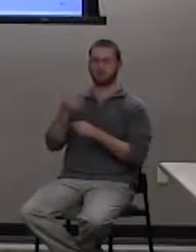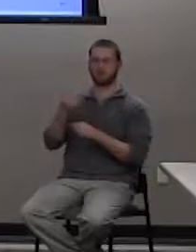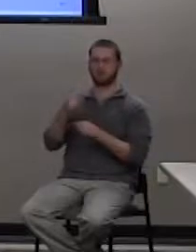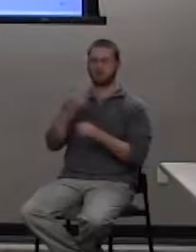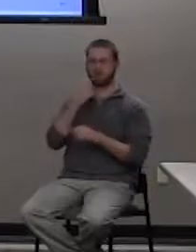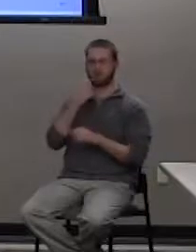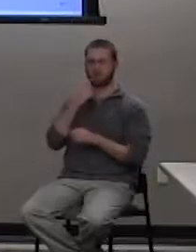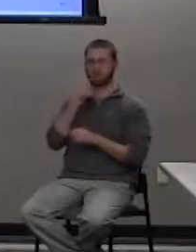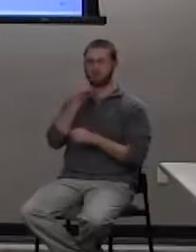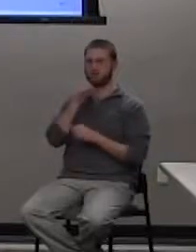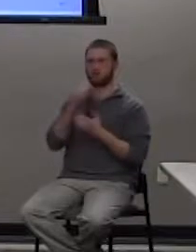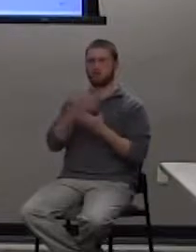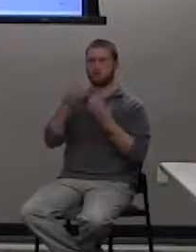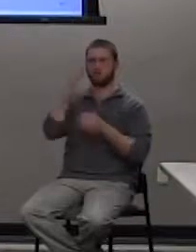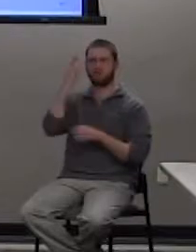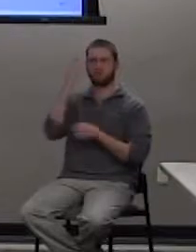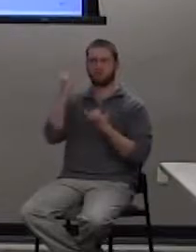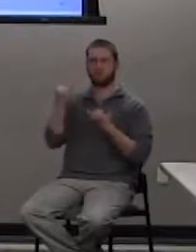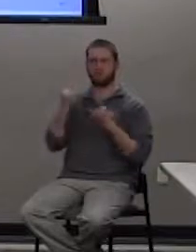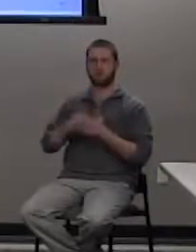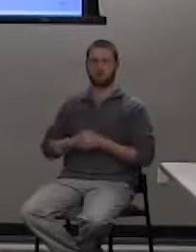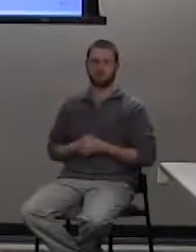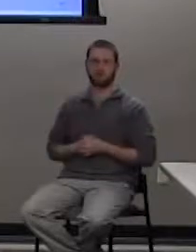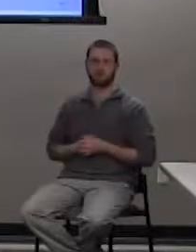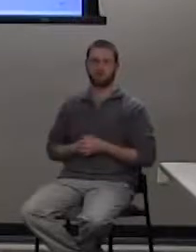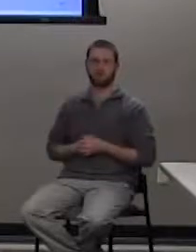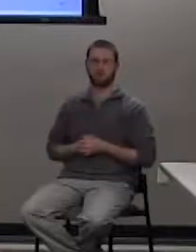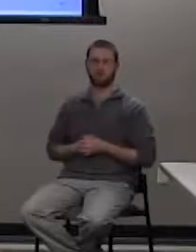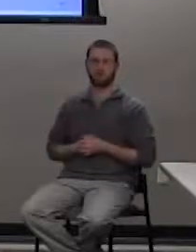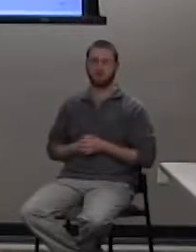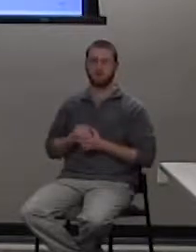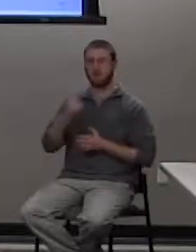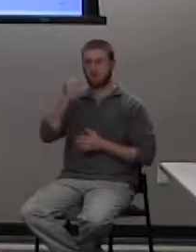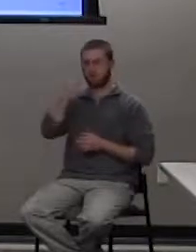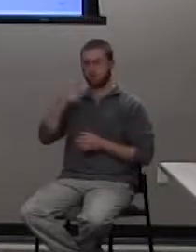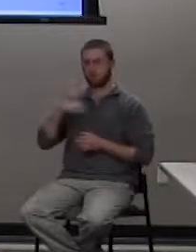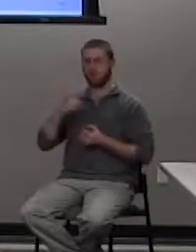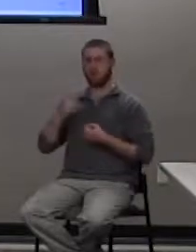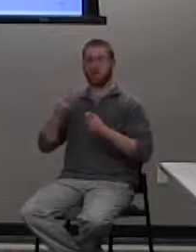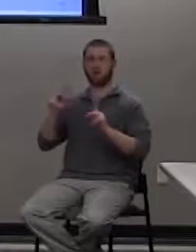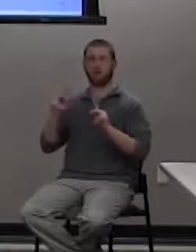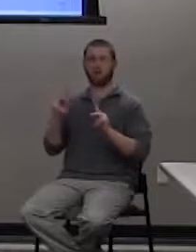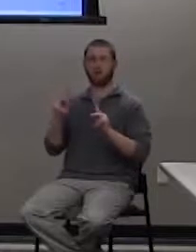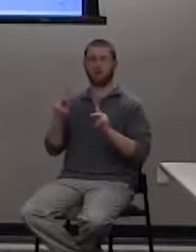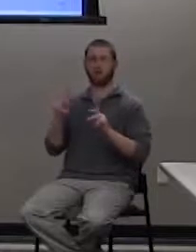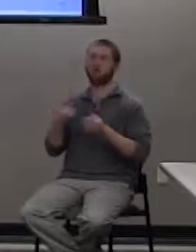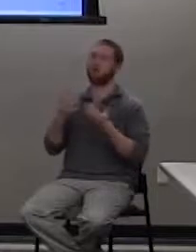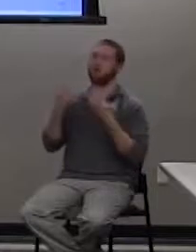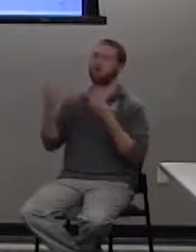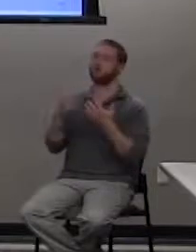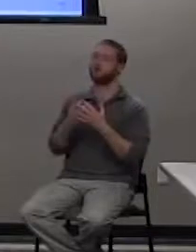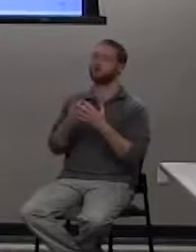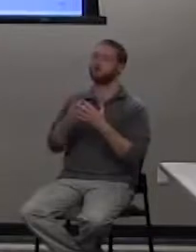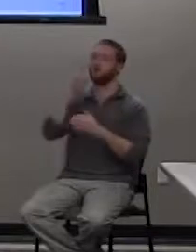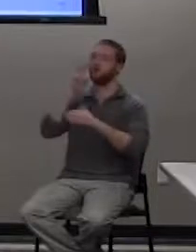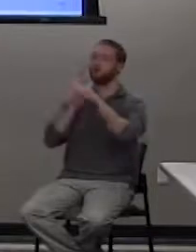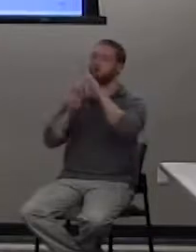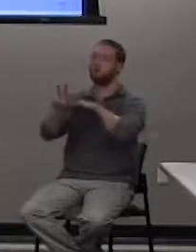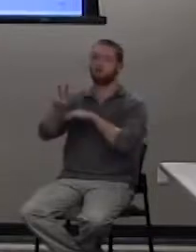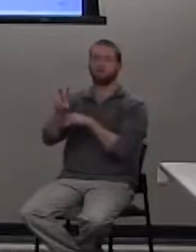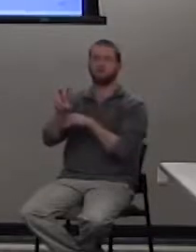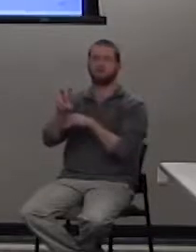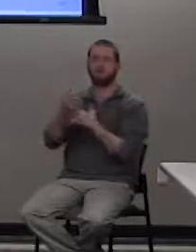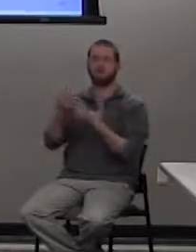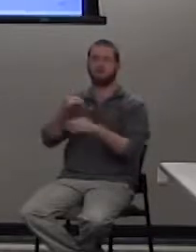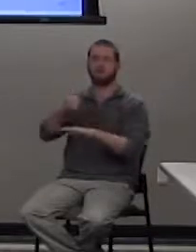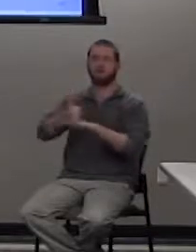over here, is there's not a whole lot of reason right now. If we allow, a lot of projections are based off of what's in the ground today and